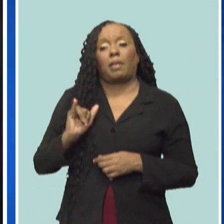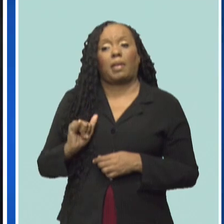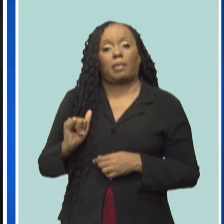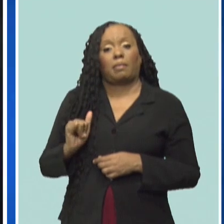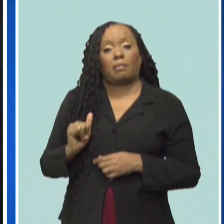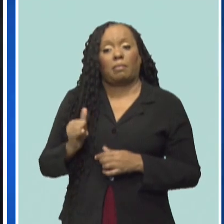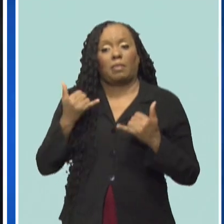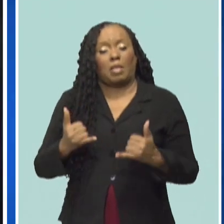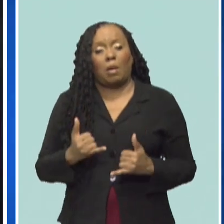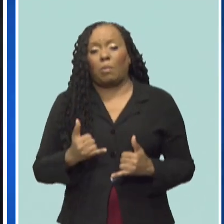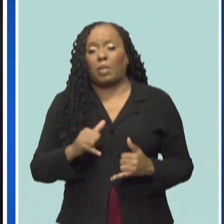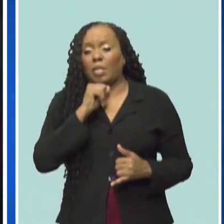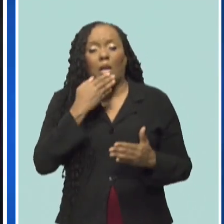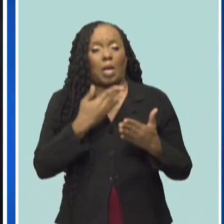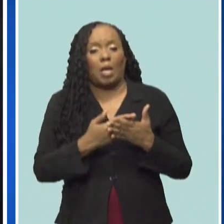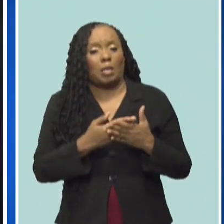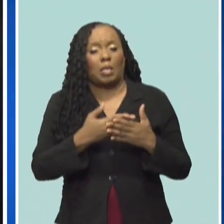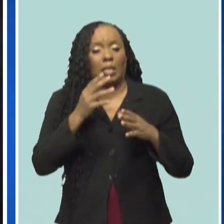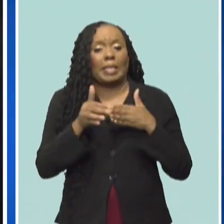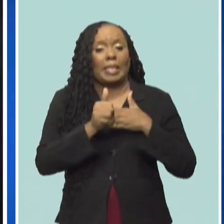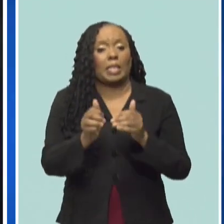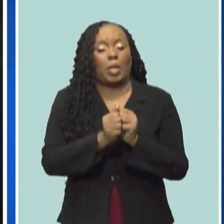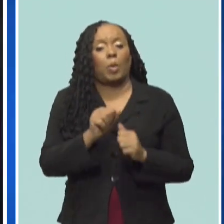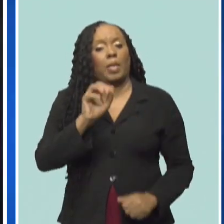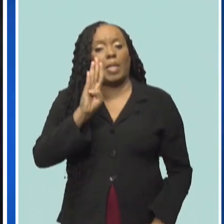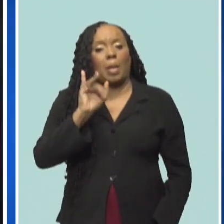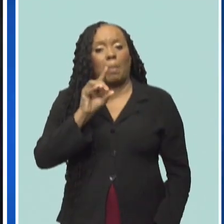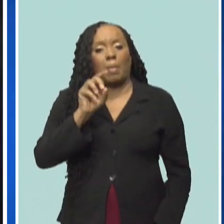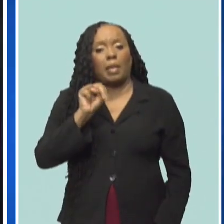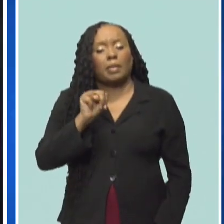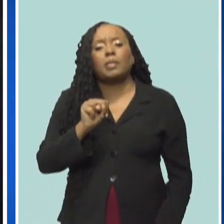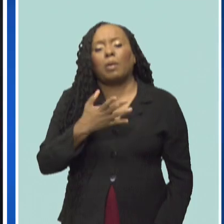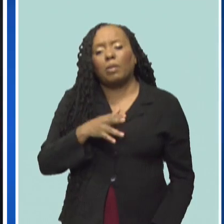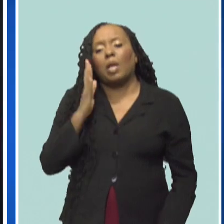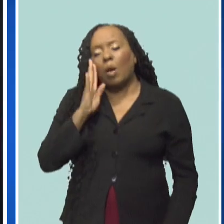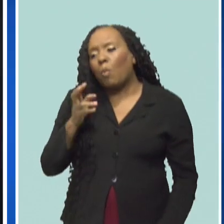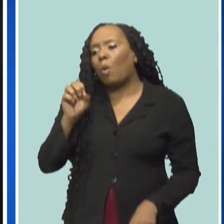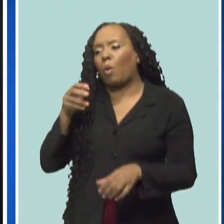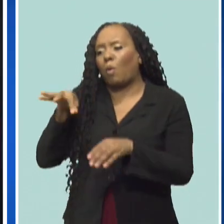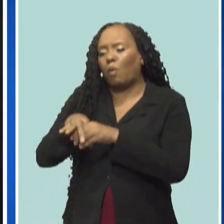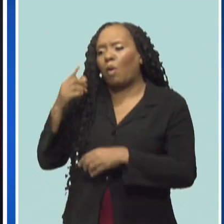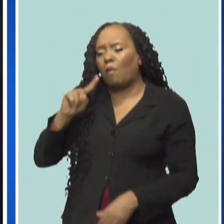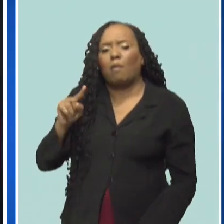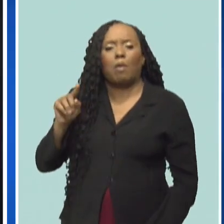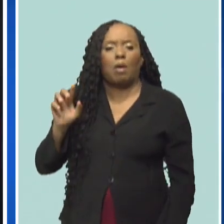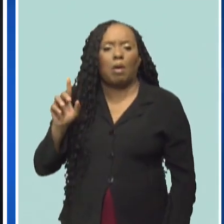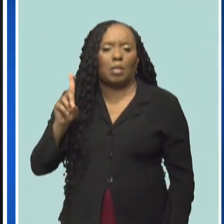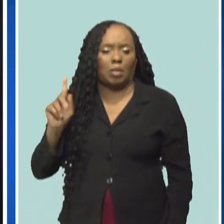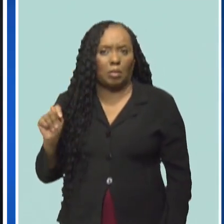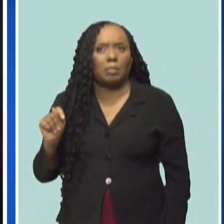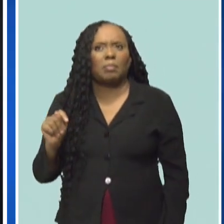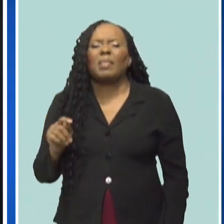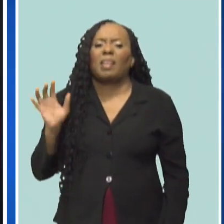message that he's been selling very effectively. And as it comes down to it, I would say that that seems to be the issue that is lingering most in people's